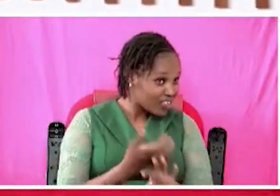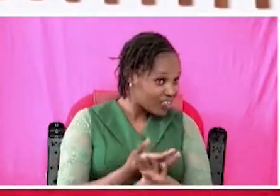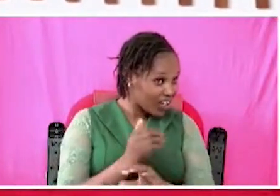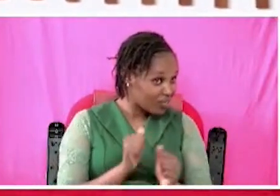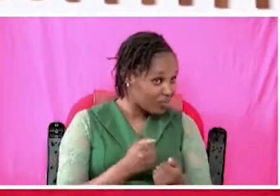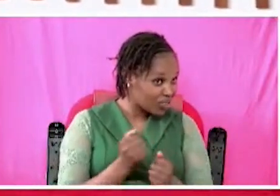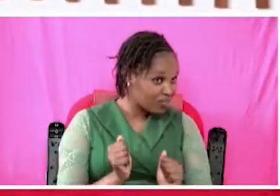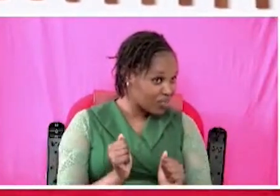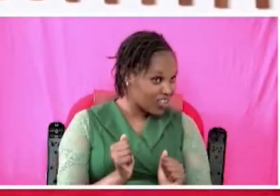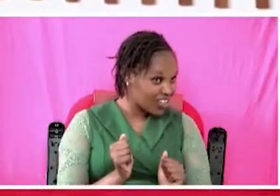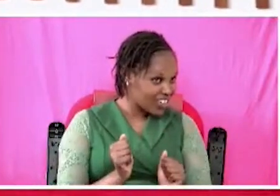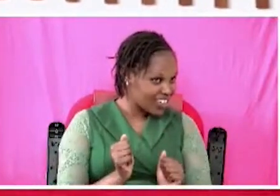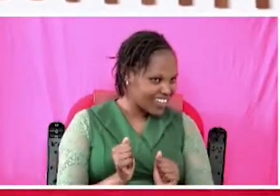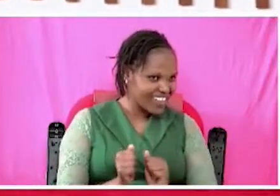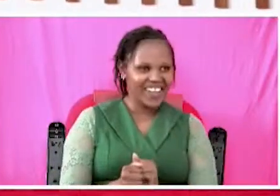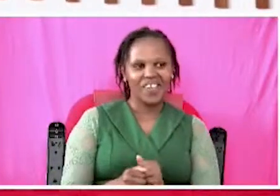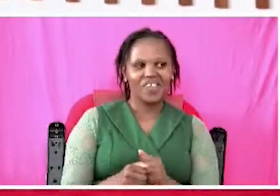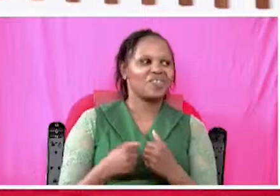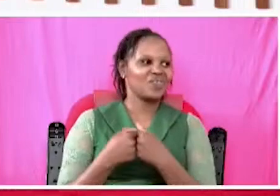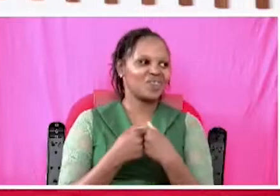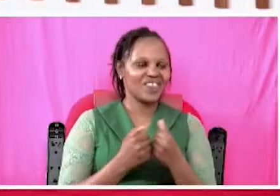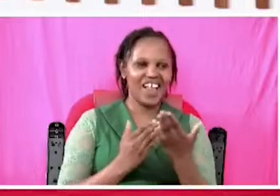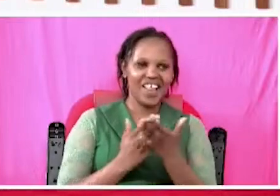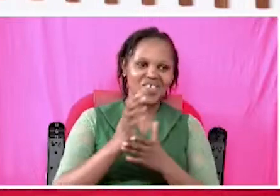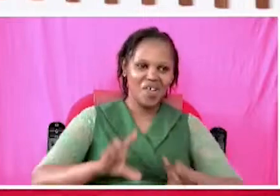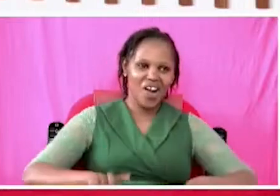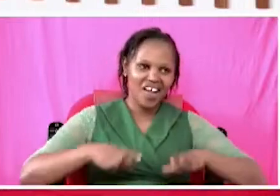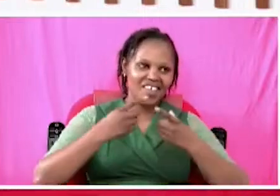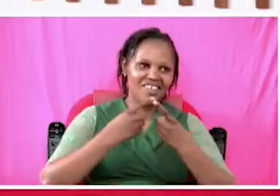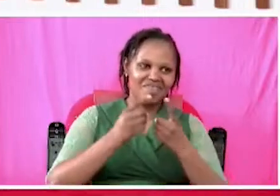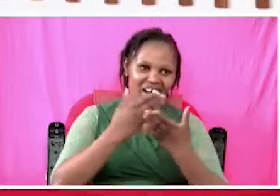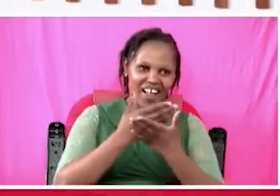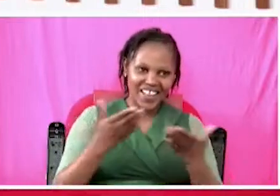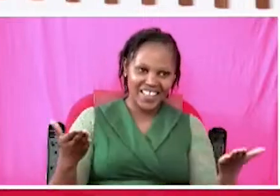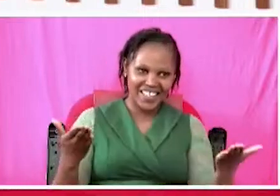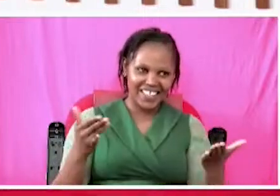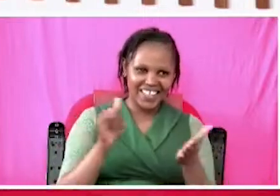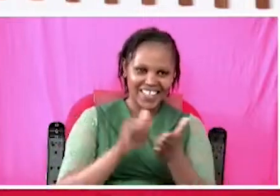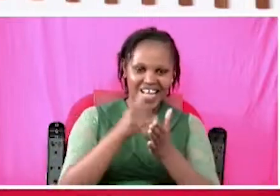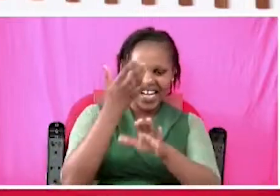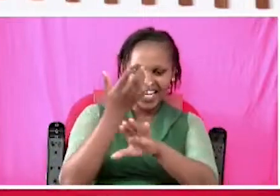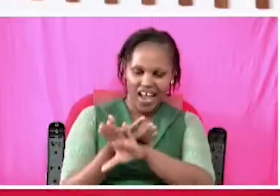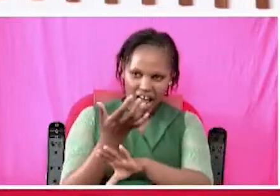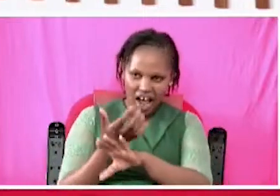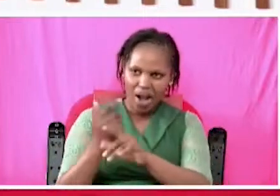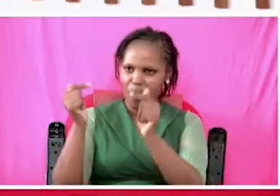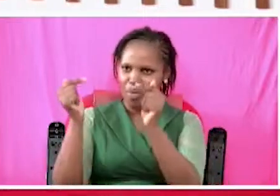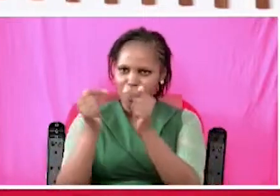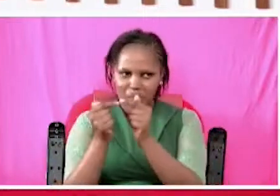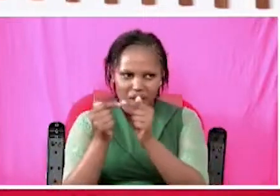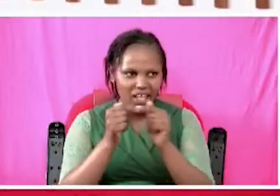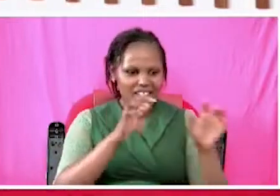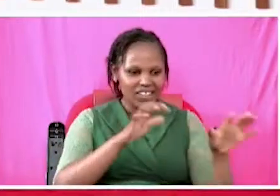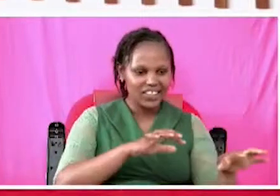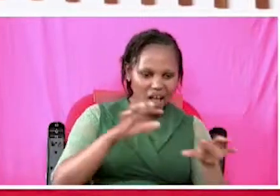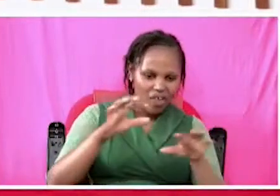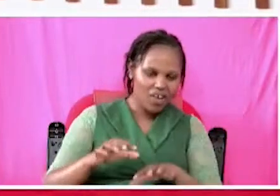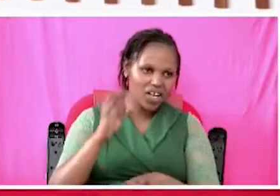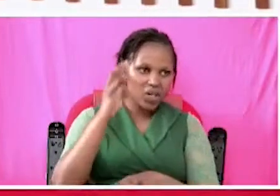life. That things that are difficult, pain, suffering will not come my